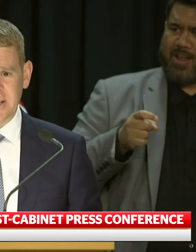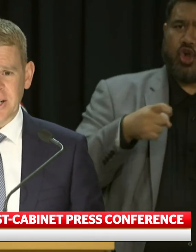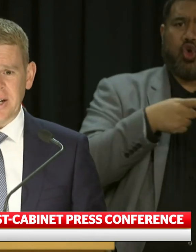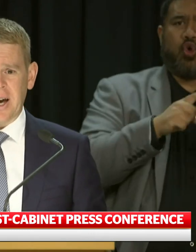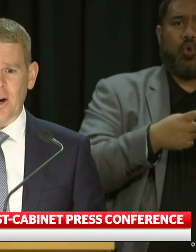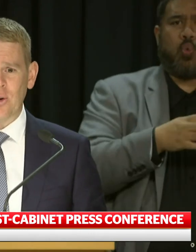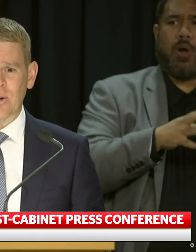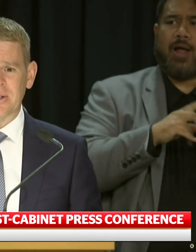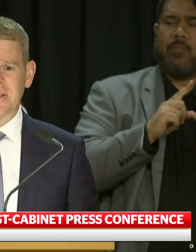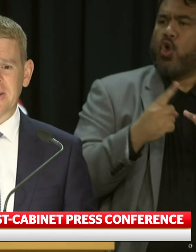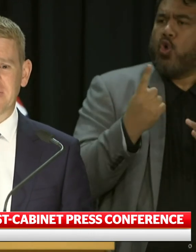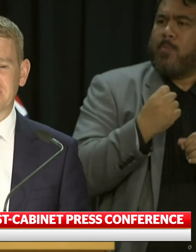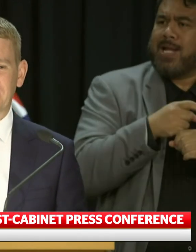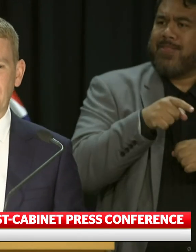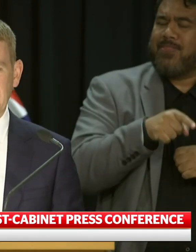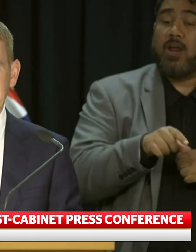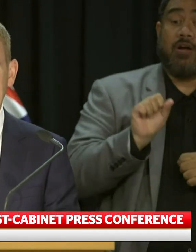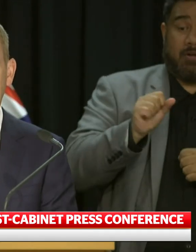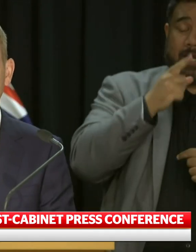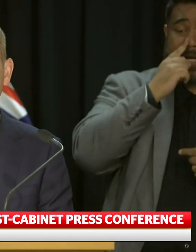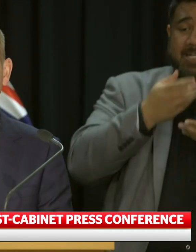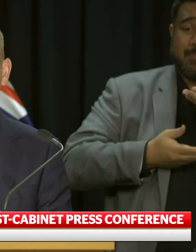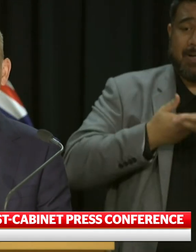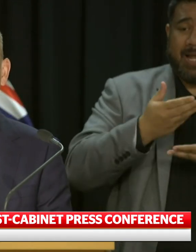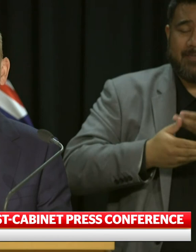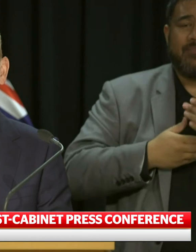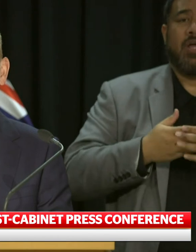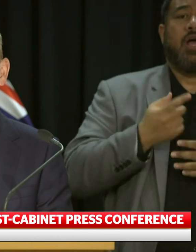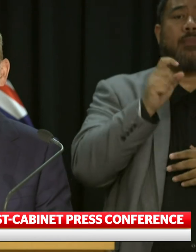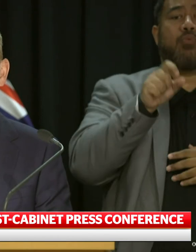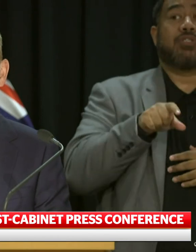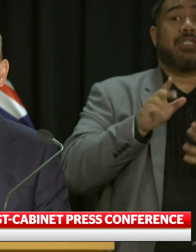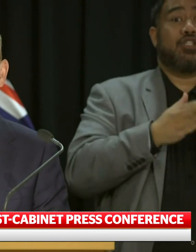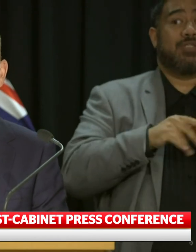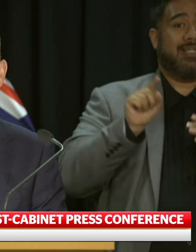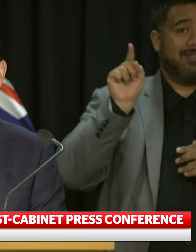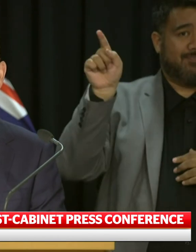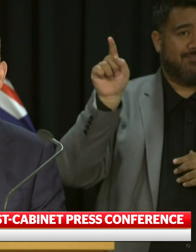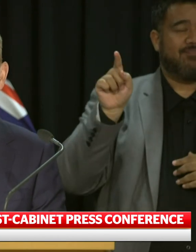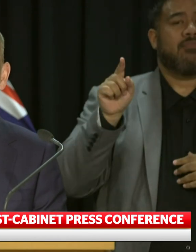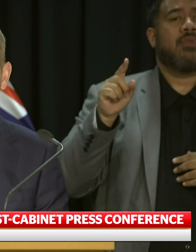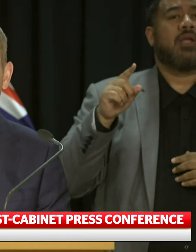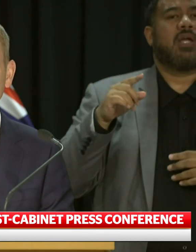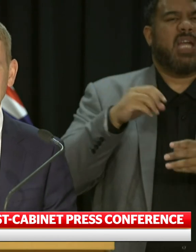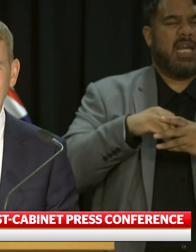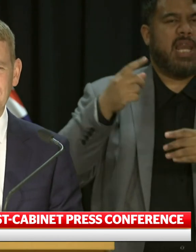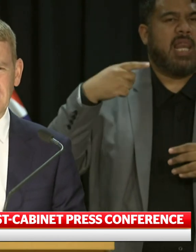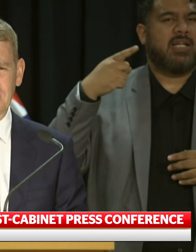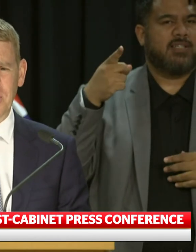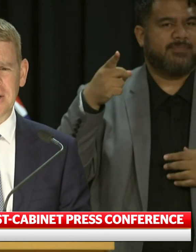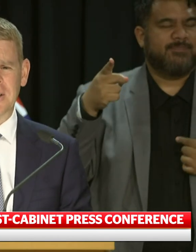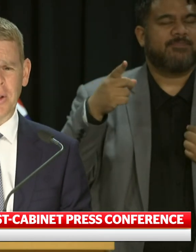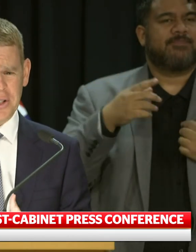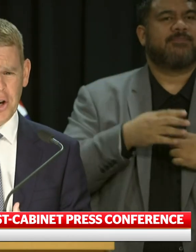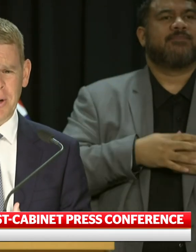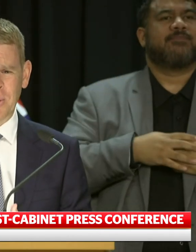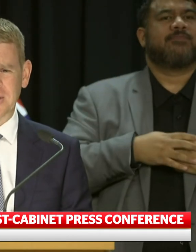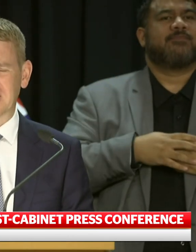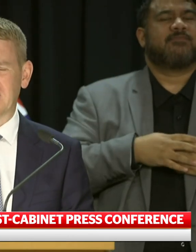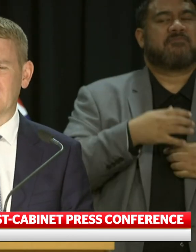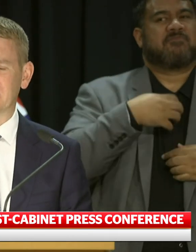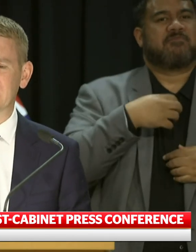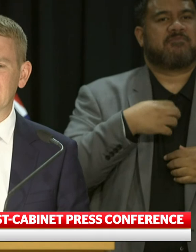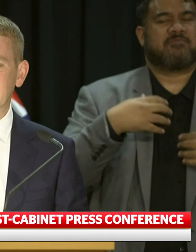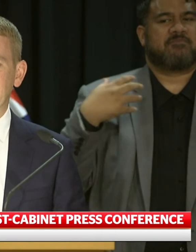in London who was in France, and the French, New Zealand's ambassador to France, noted it. I'm not sure exactly what the timing